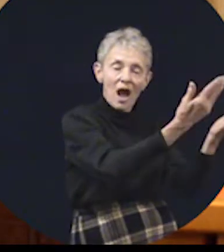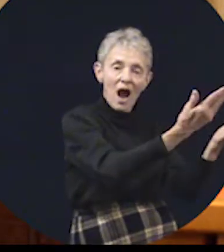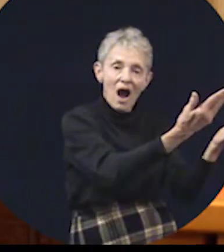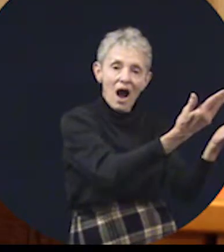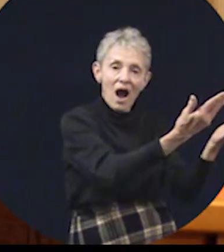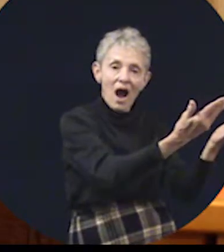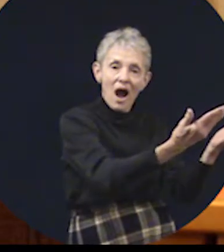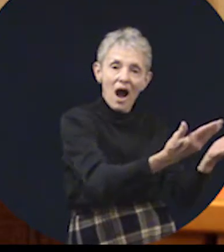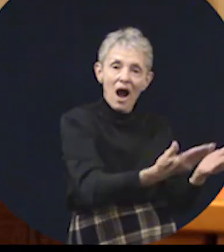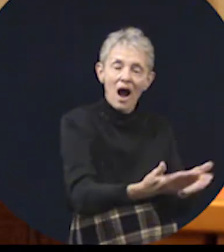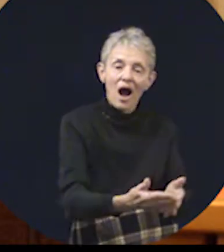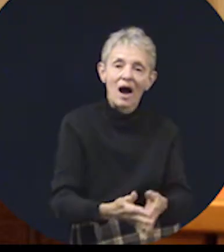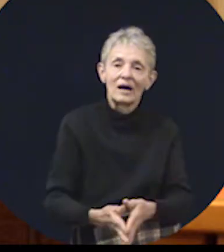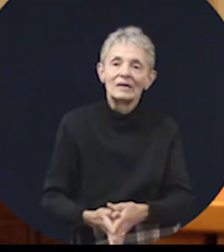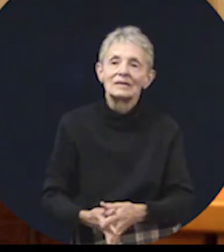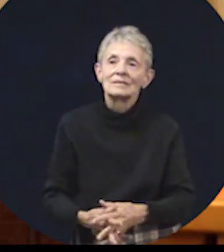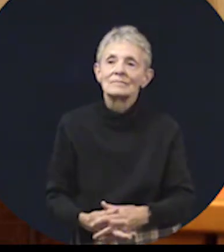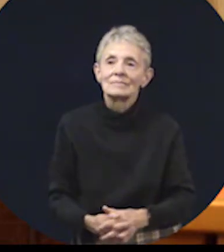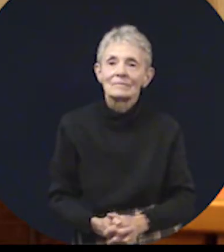alleluia.